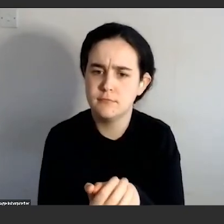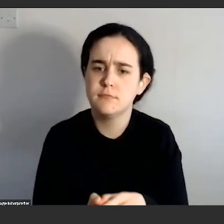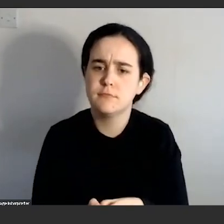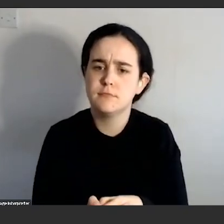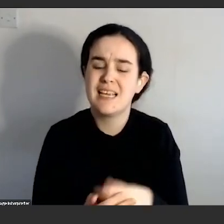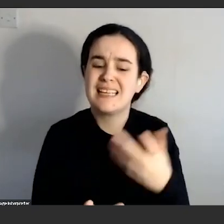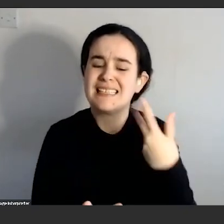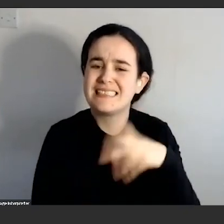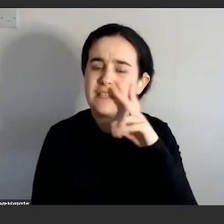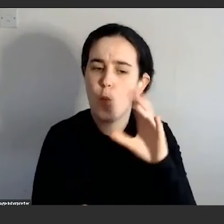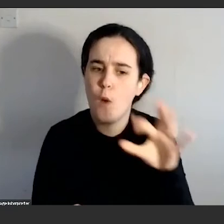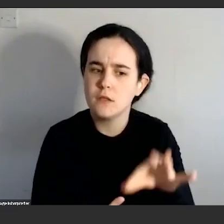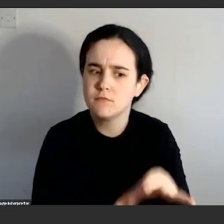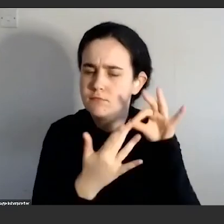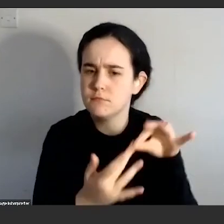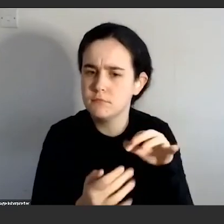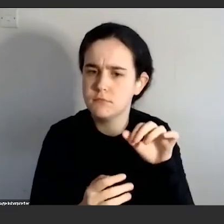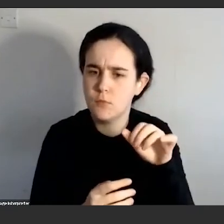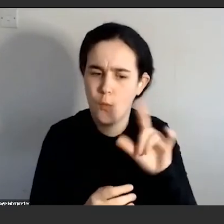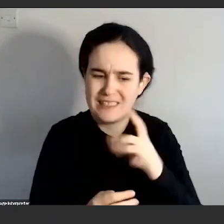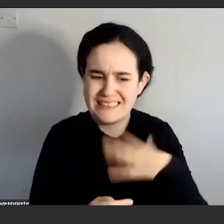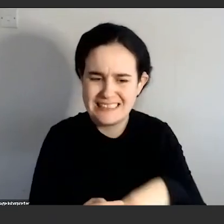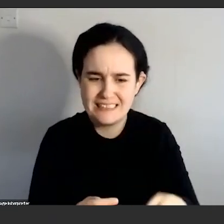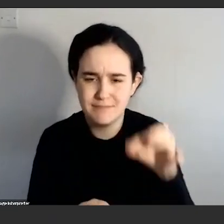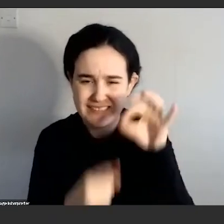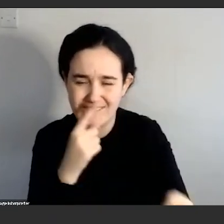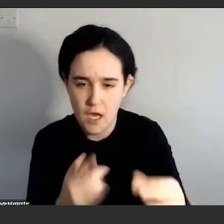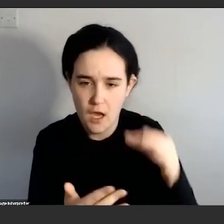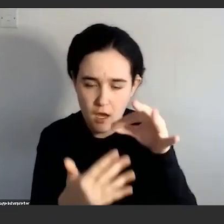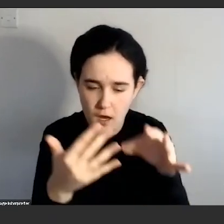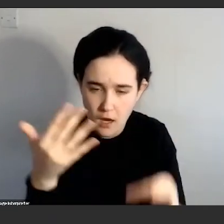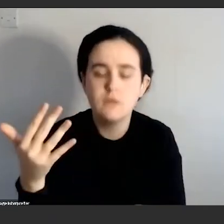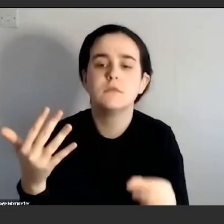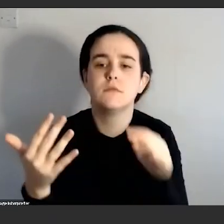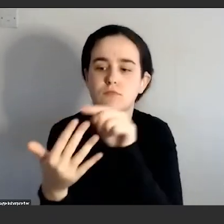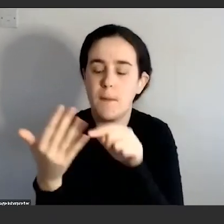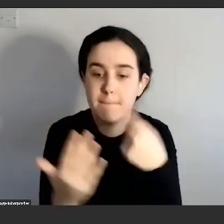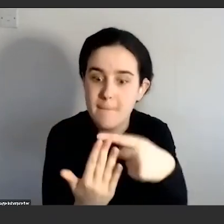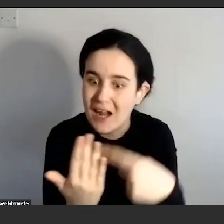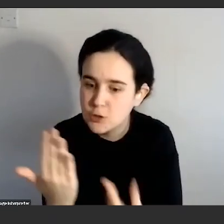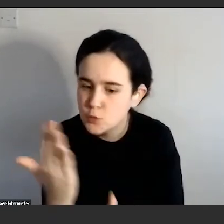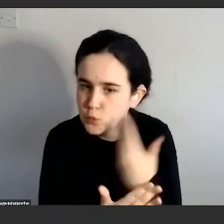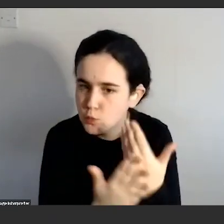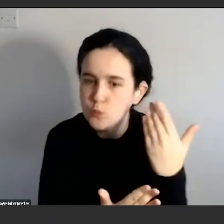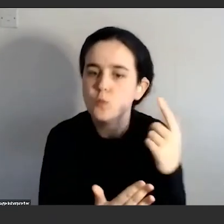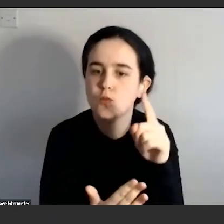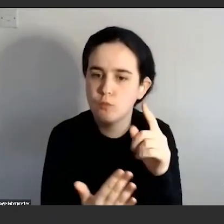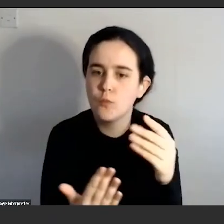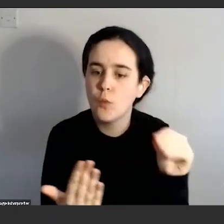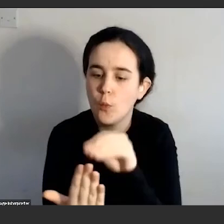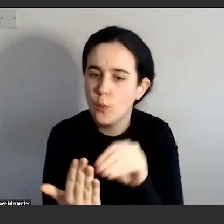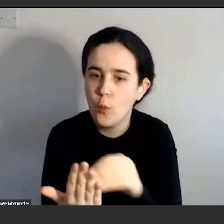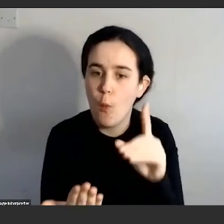Uribe, thank you for joining our meeting today. Now, if you were at the very beginning of our session, you would have heard me